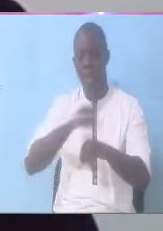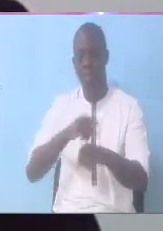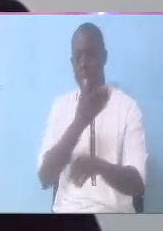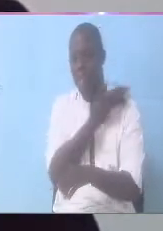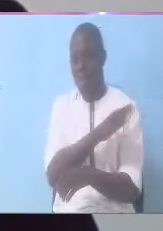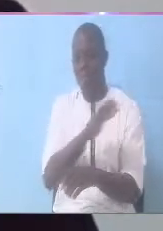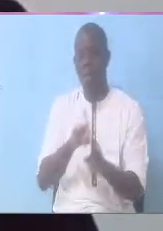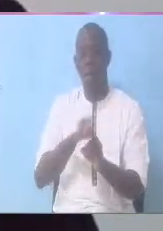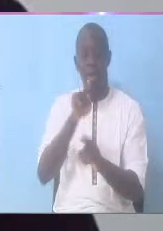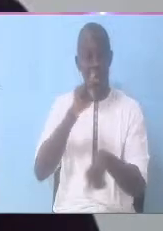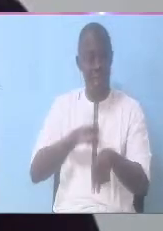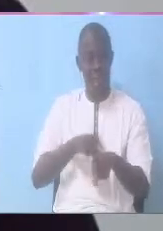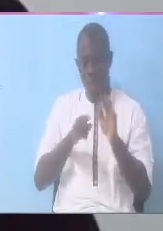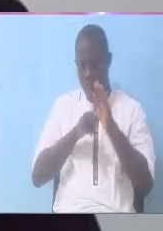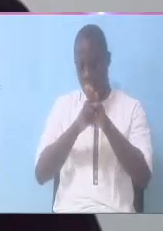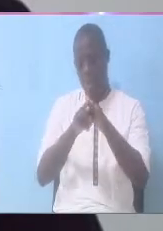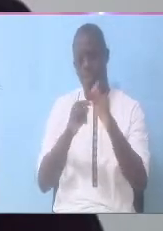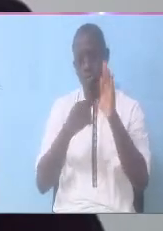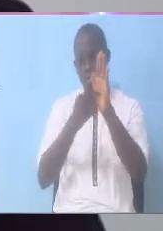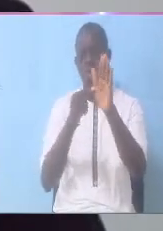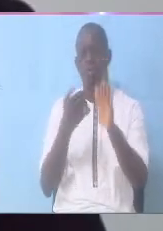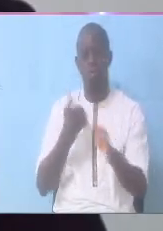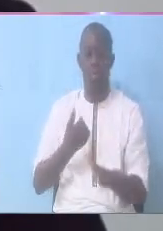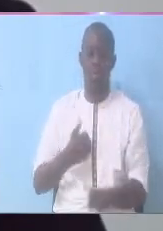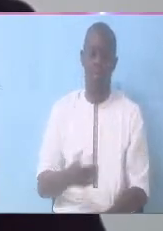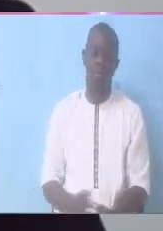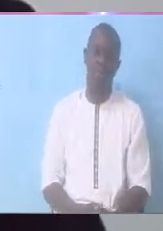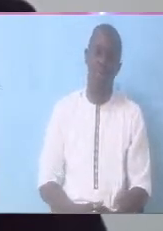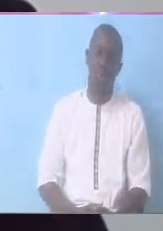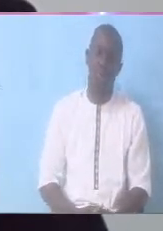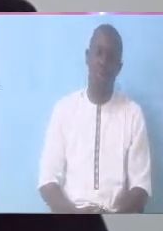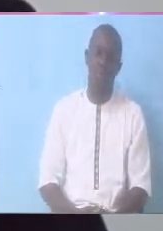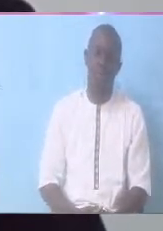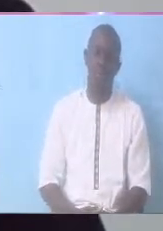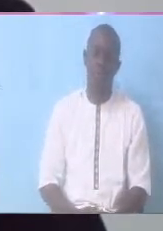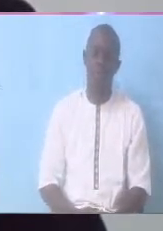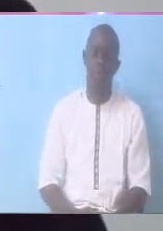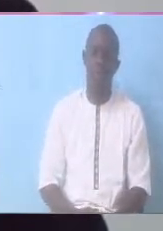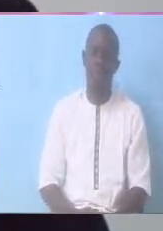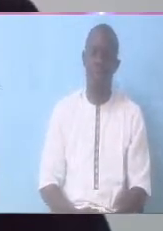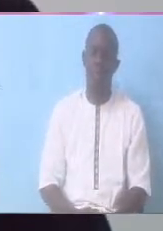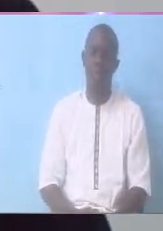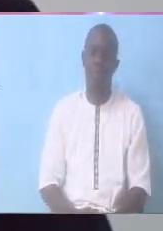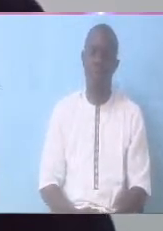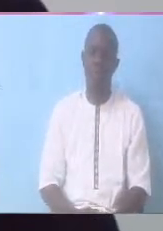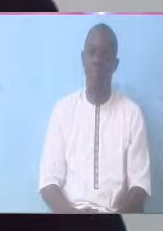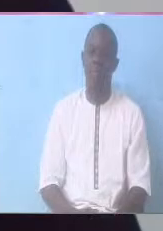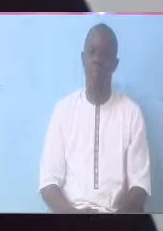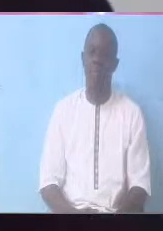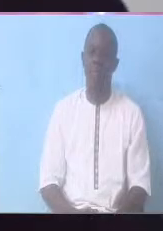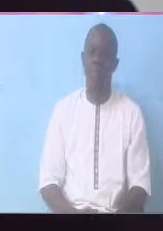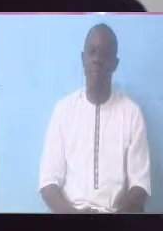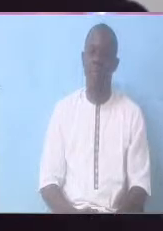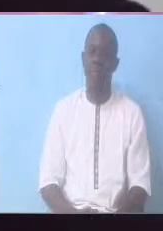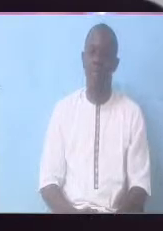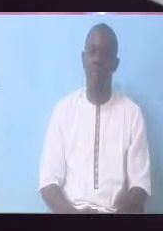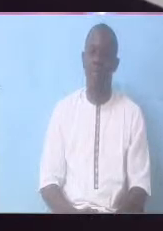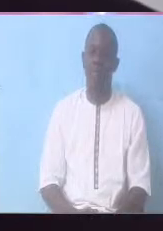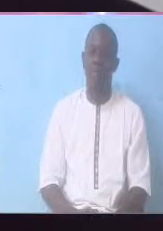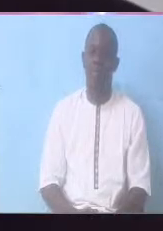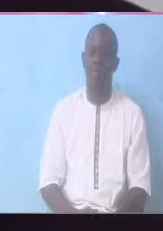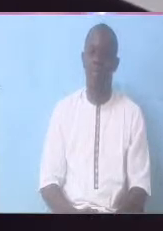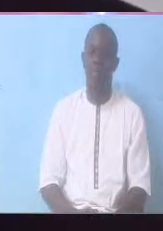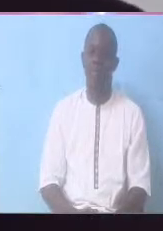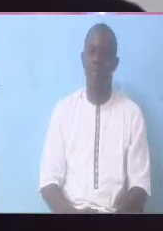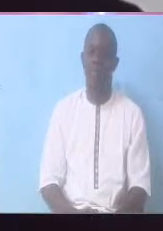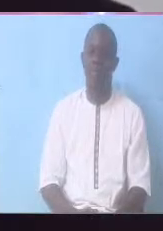be kukela men yalon ko wala be kala santi yongoti dolu ñakoto dolu ñanta menjela. Sir, Tumbul is dead, but